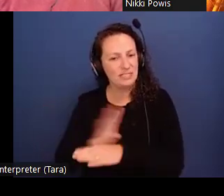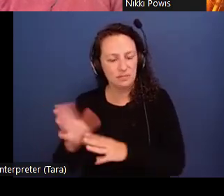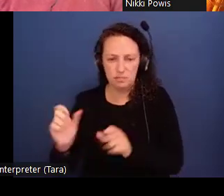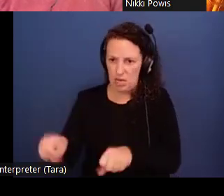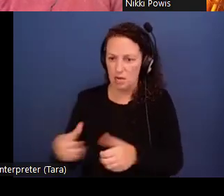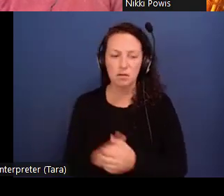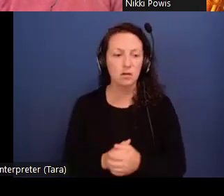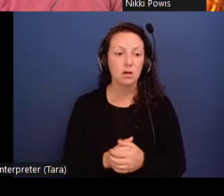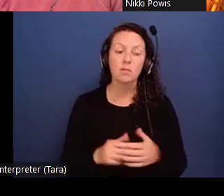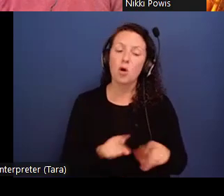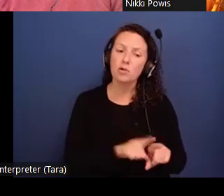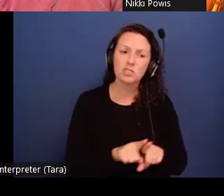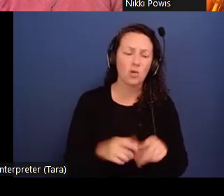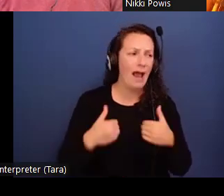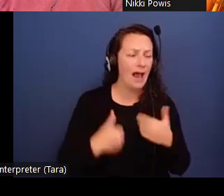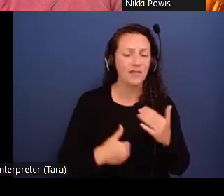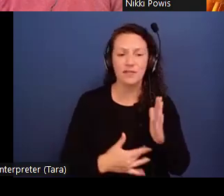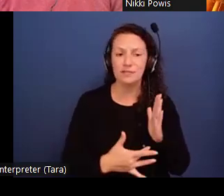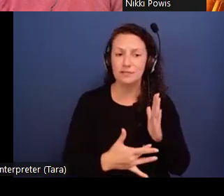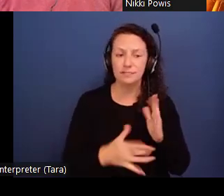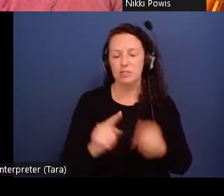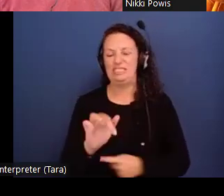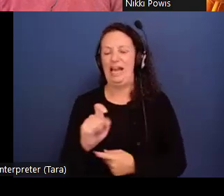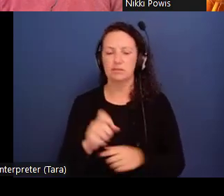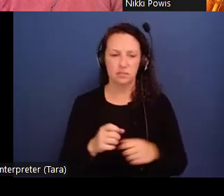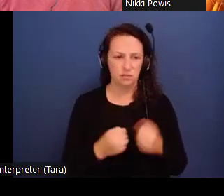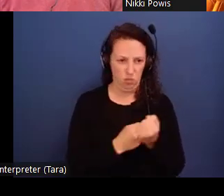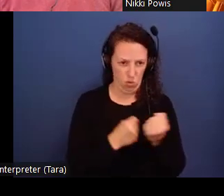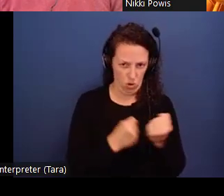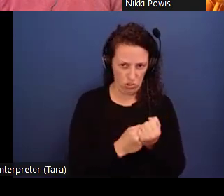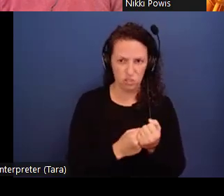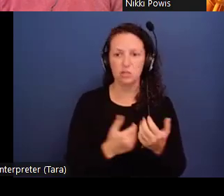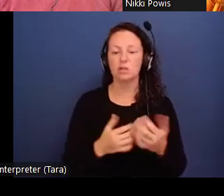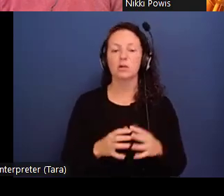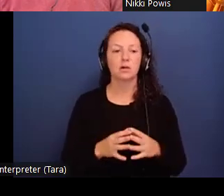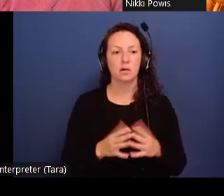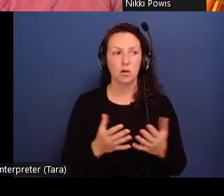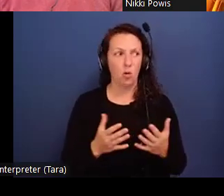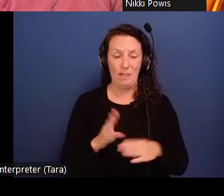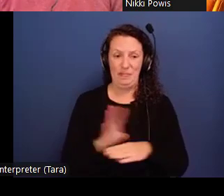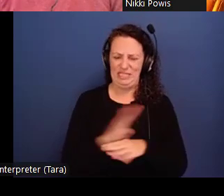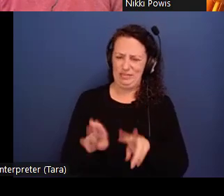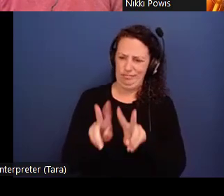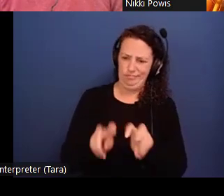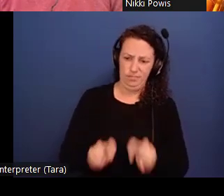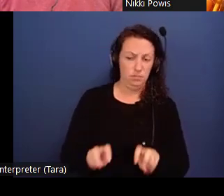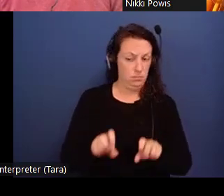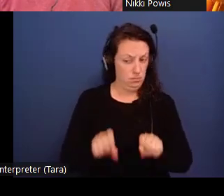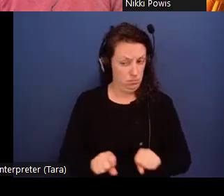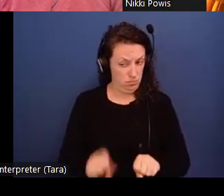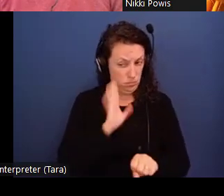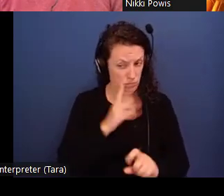tax support, who offer basic things like feasibility of a business